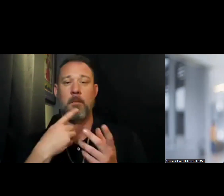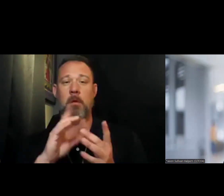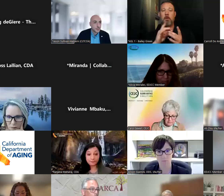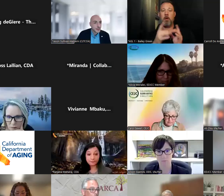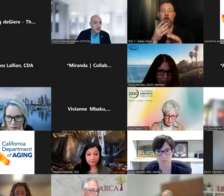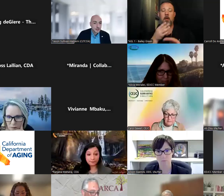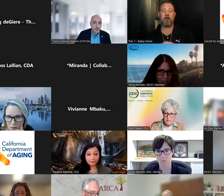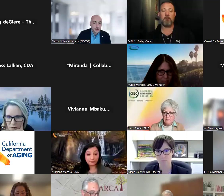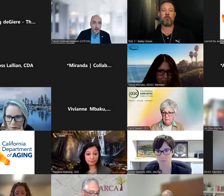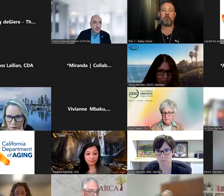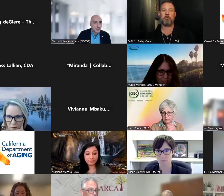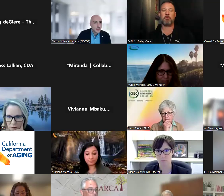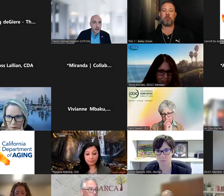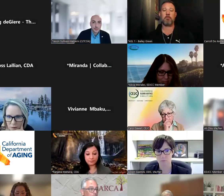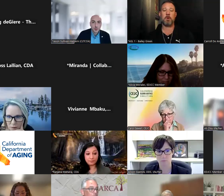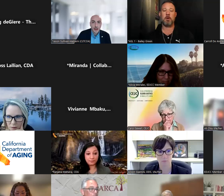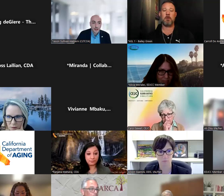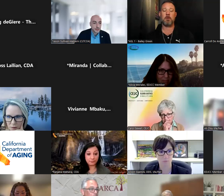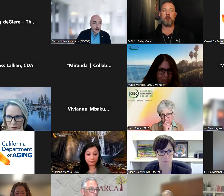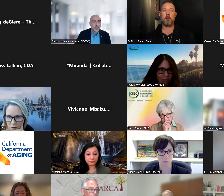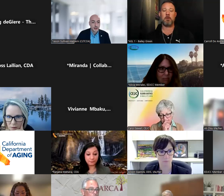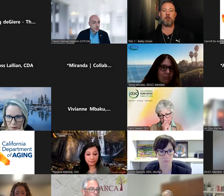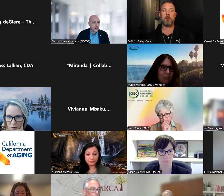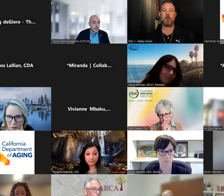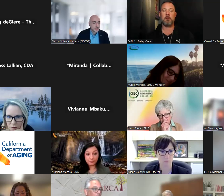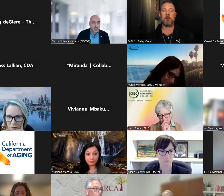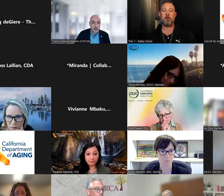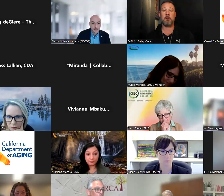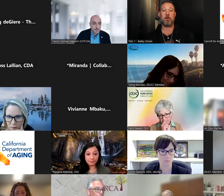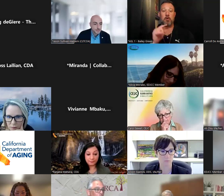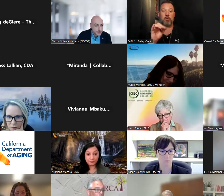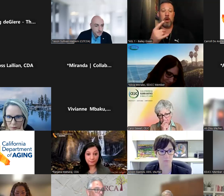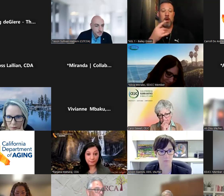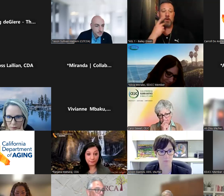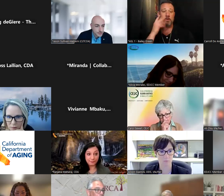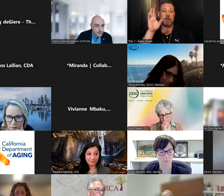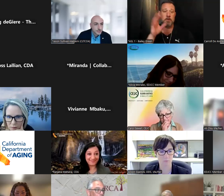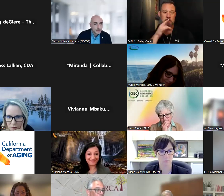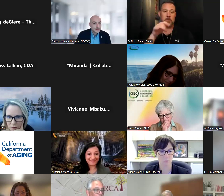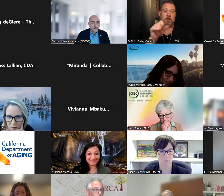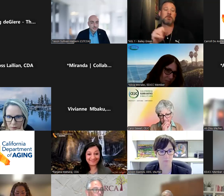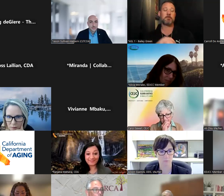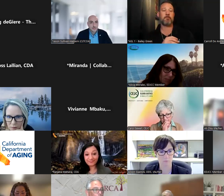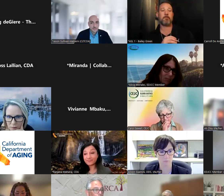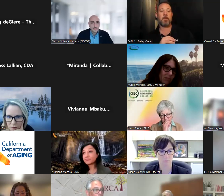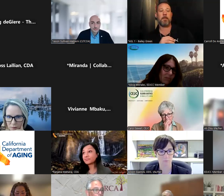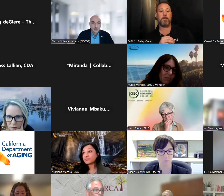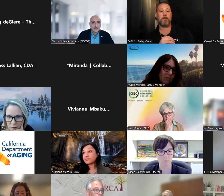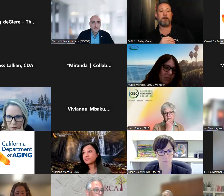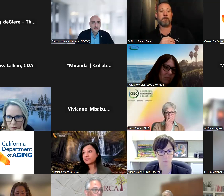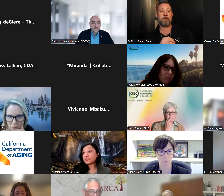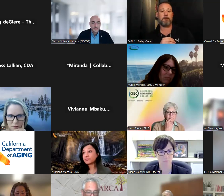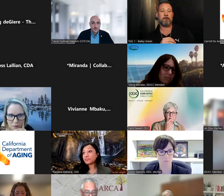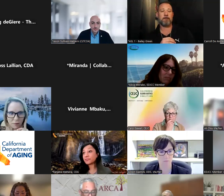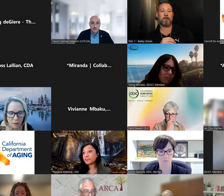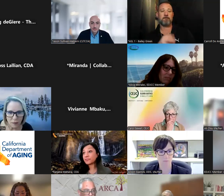this as well. So I see, Greg, you got your hand up. Do you want to get us started? I certainly do. Thank you. My